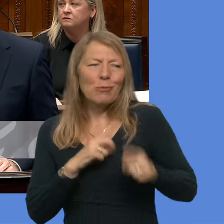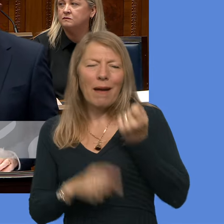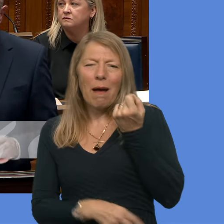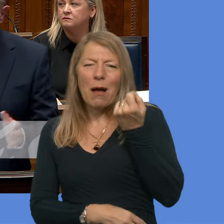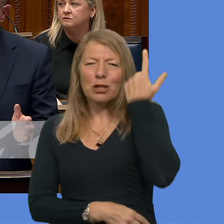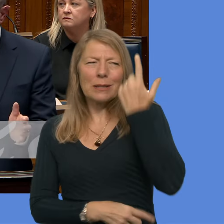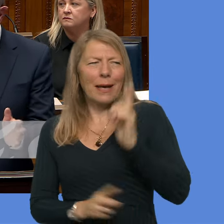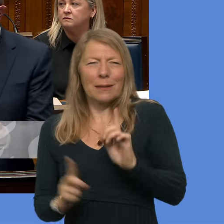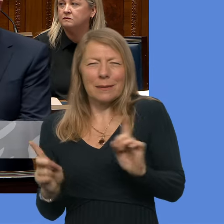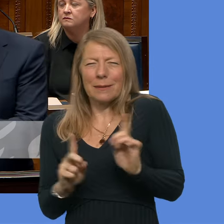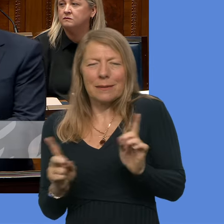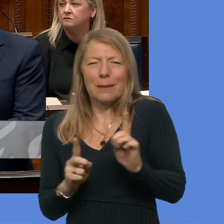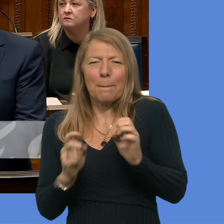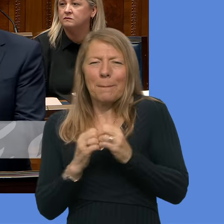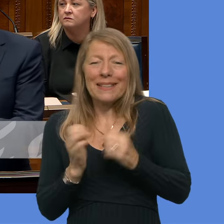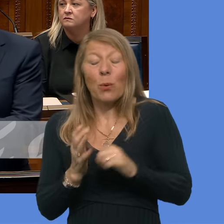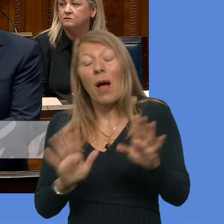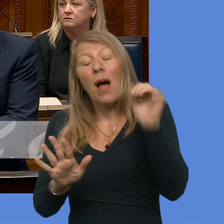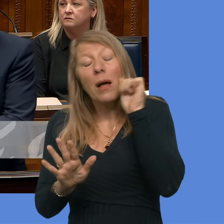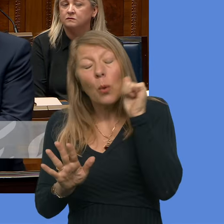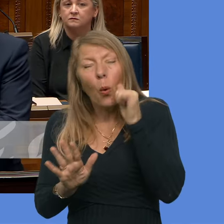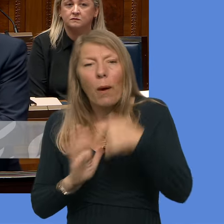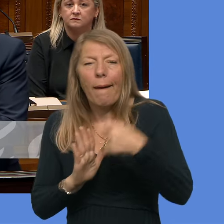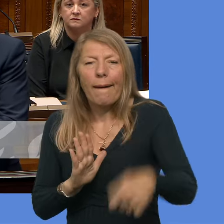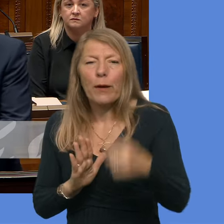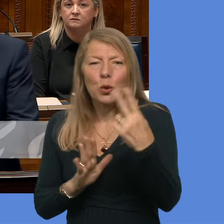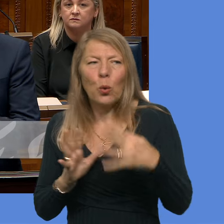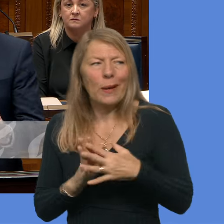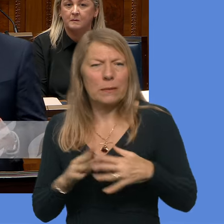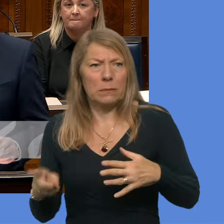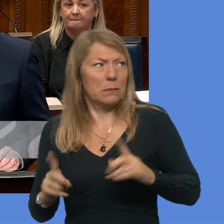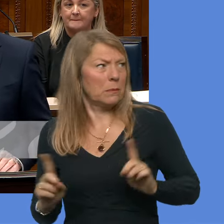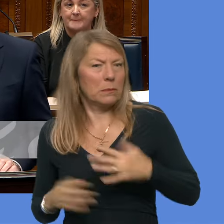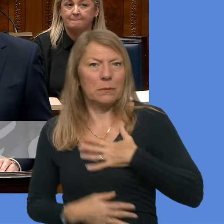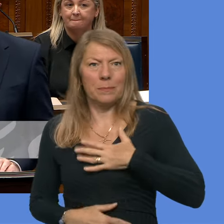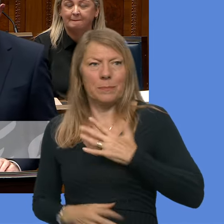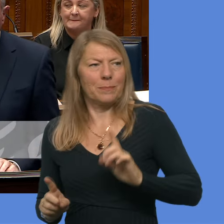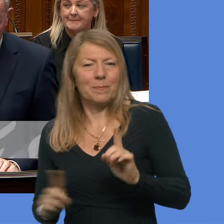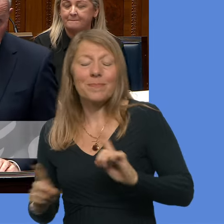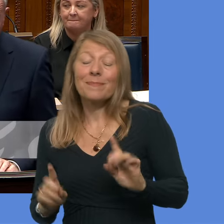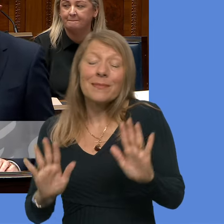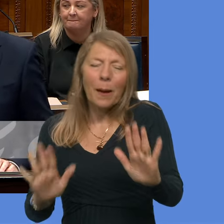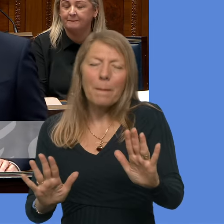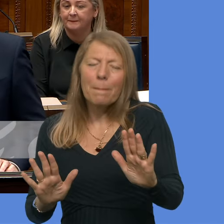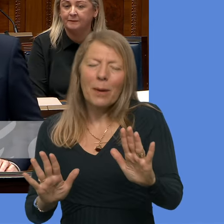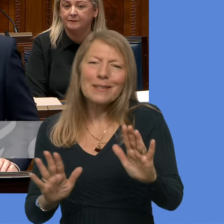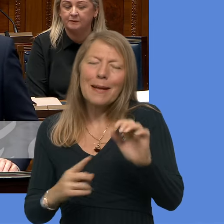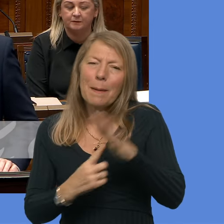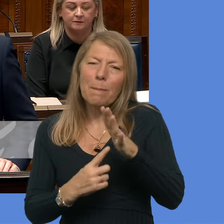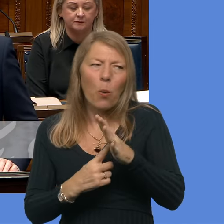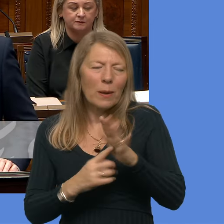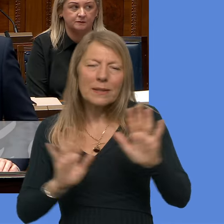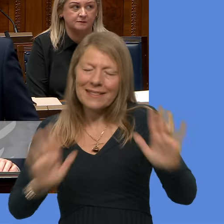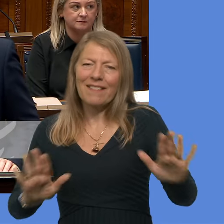2 weeks extension maybe creates more uncertainty, but it also might buy some more time for the company to come at this in a more supportive